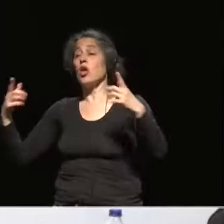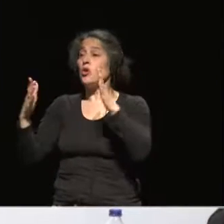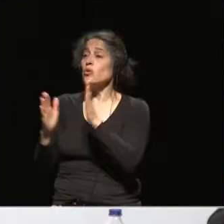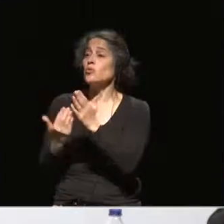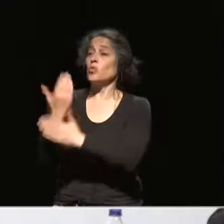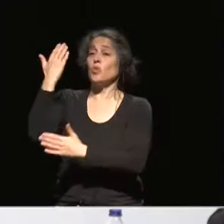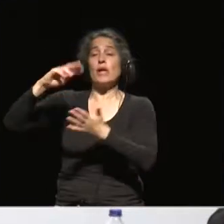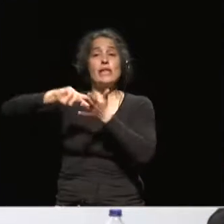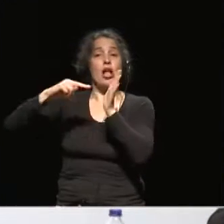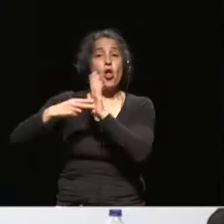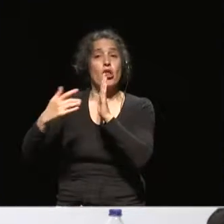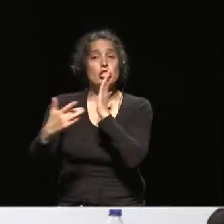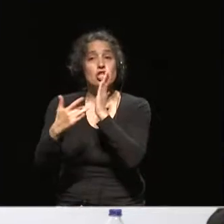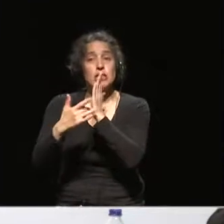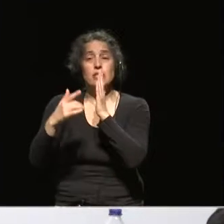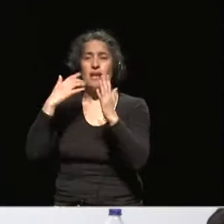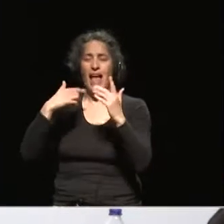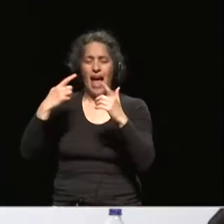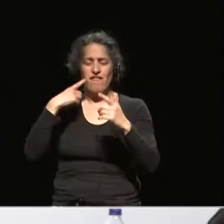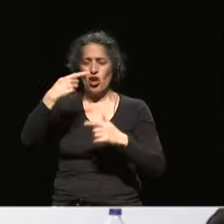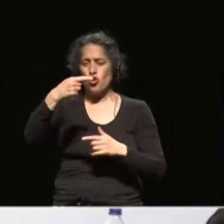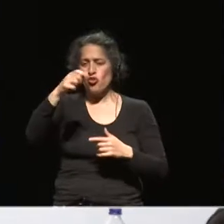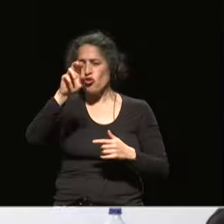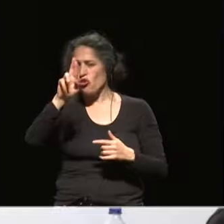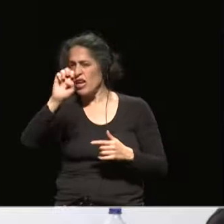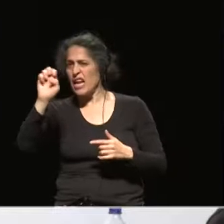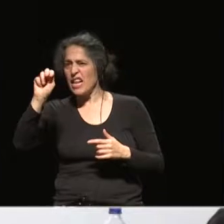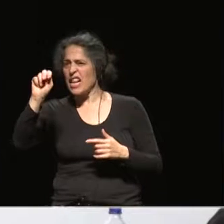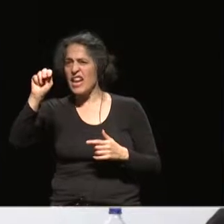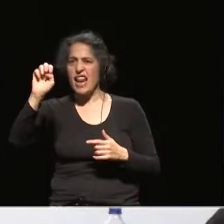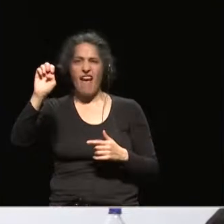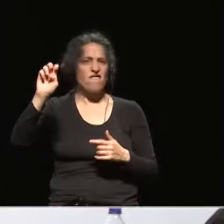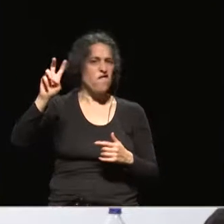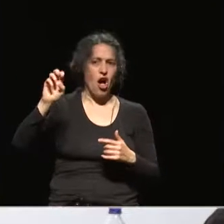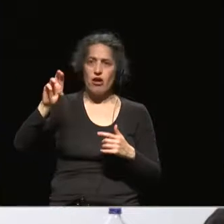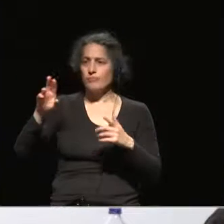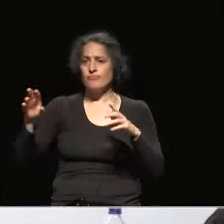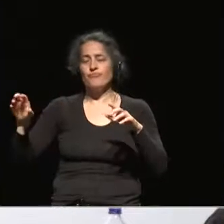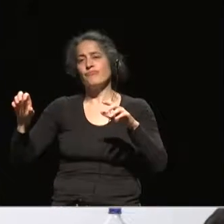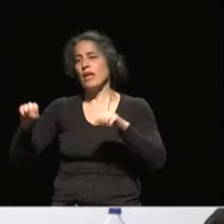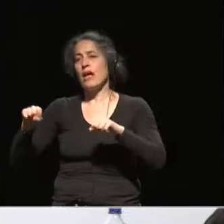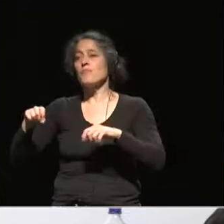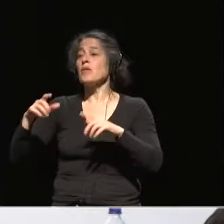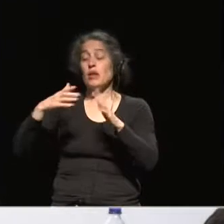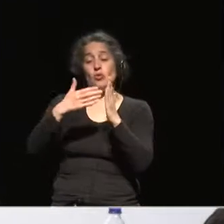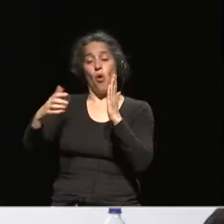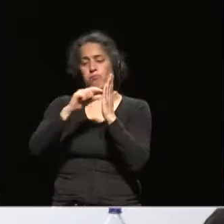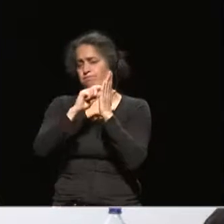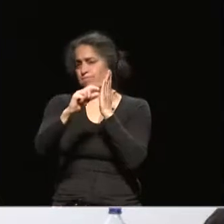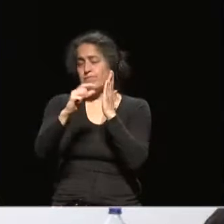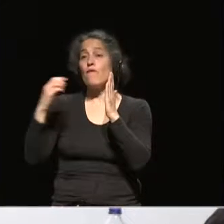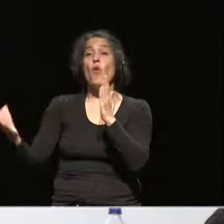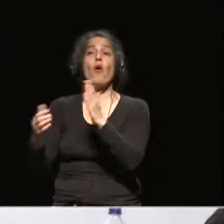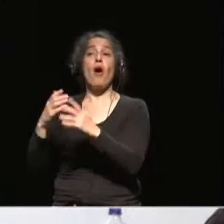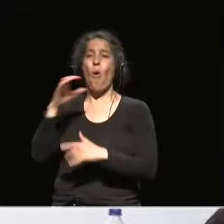renewable technology platform called Greenevo that promotes Polish technology in renewables